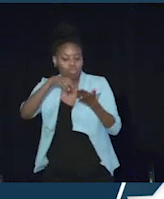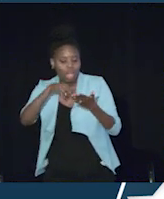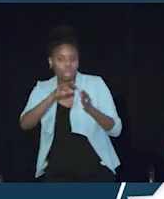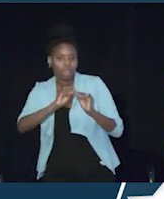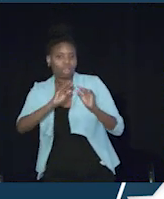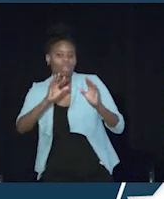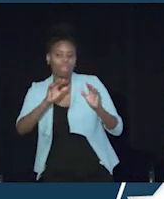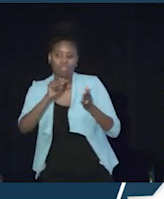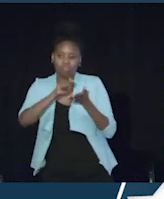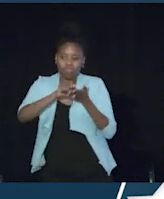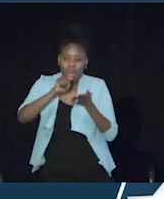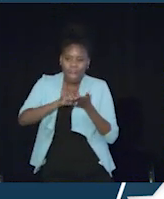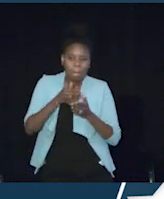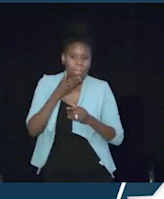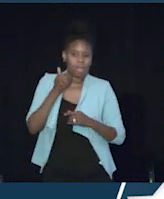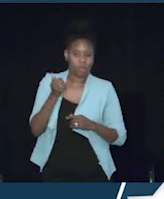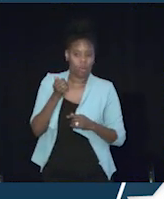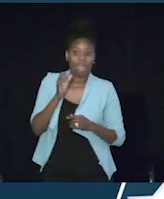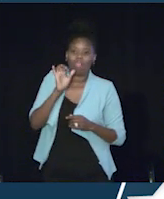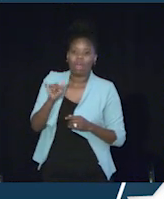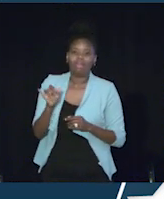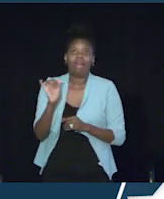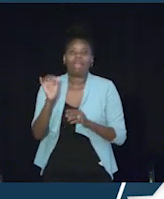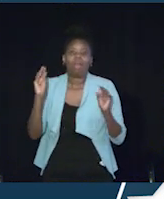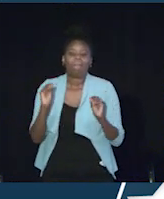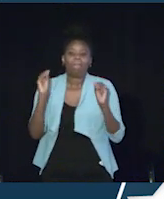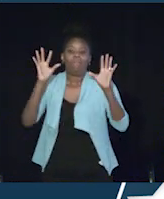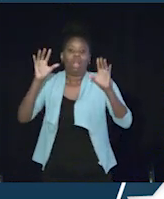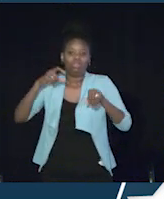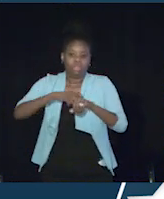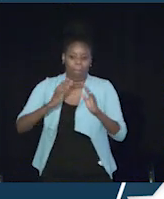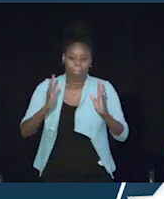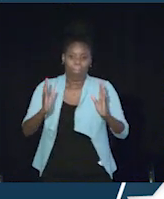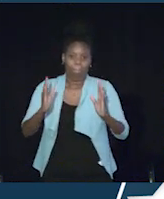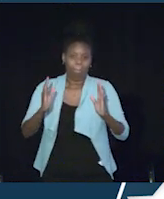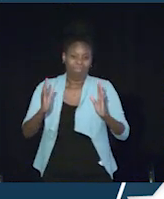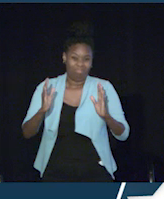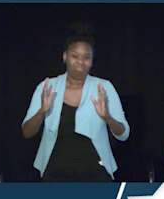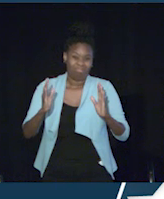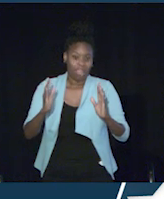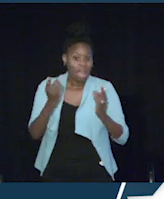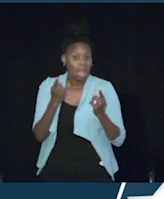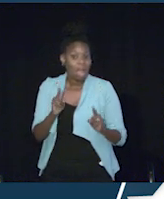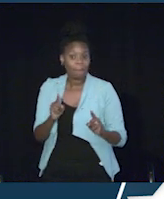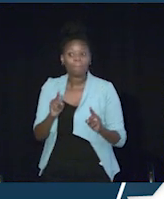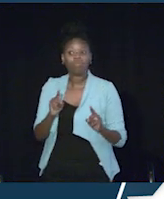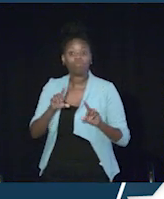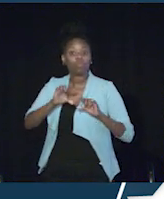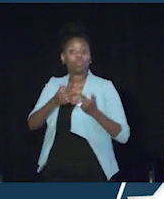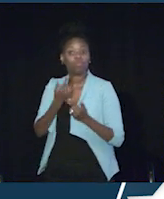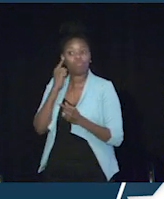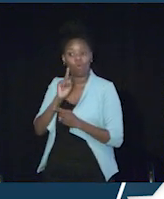and this is really where all the magic started happening, because in the groups at the Aphasia Center,